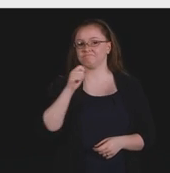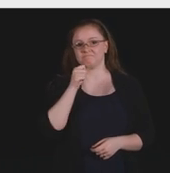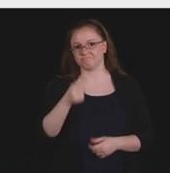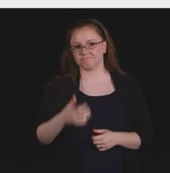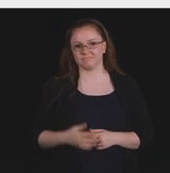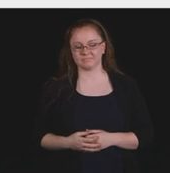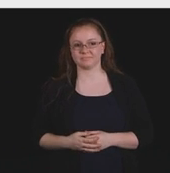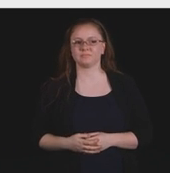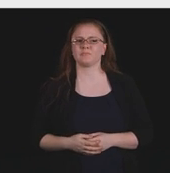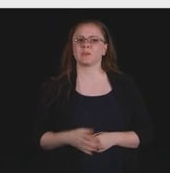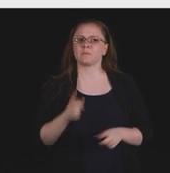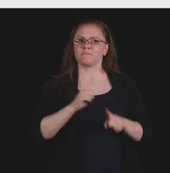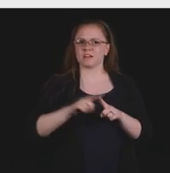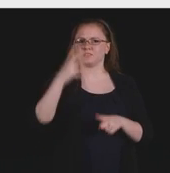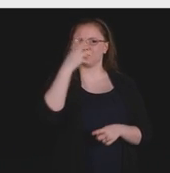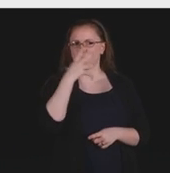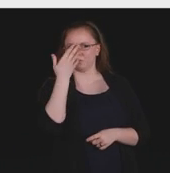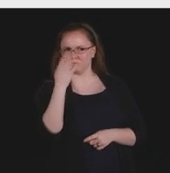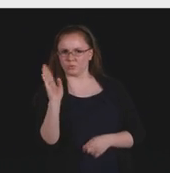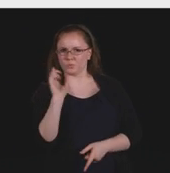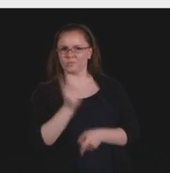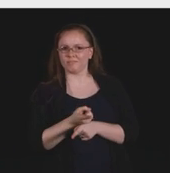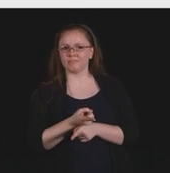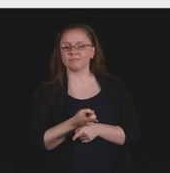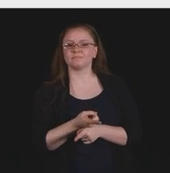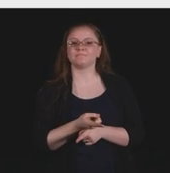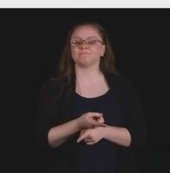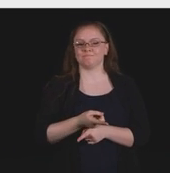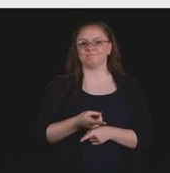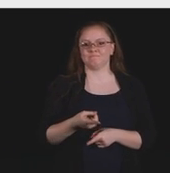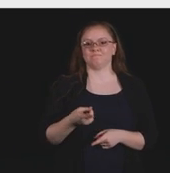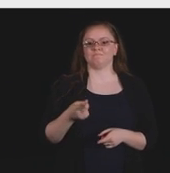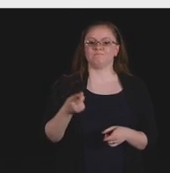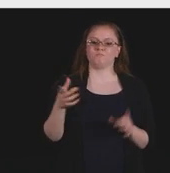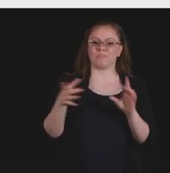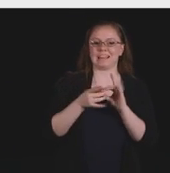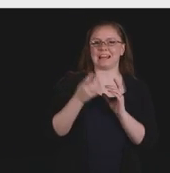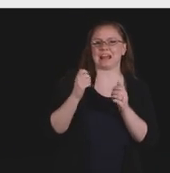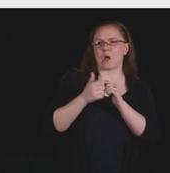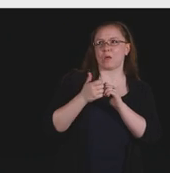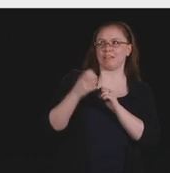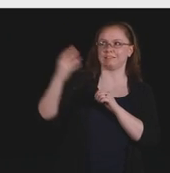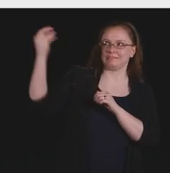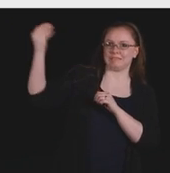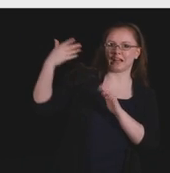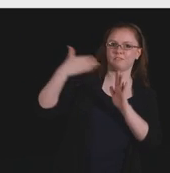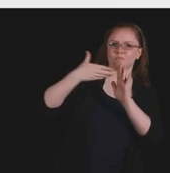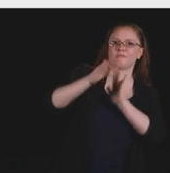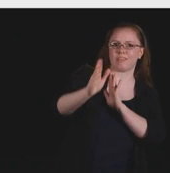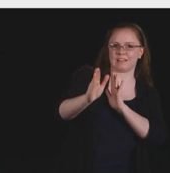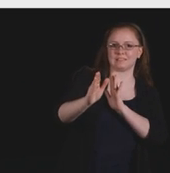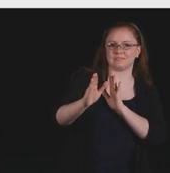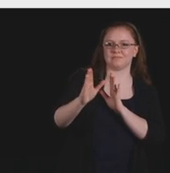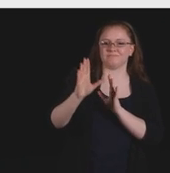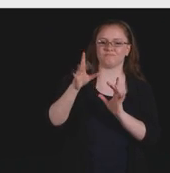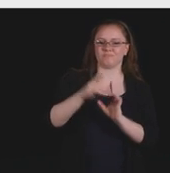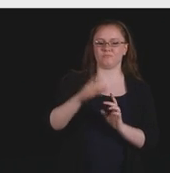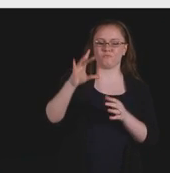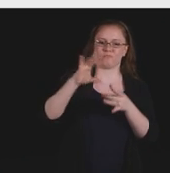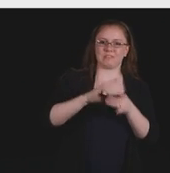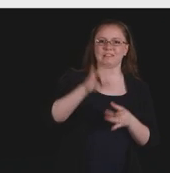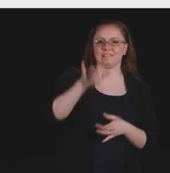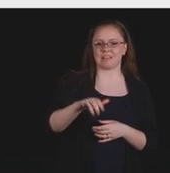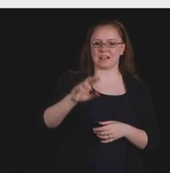blue? Because the way they light reflect from this object due to the nanostructure, where it only